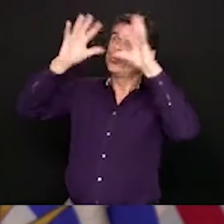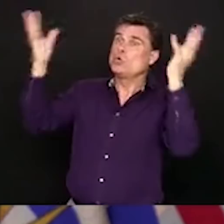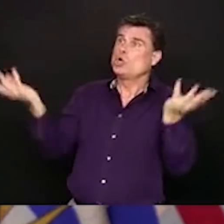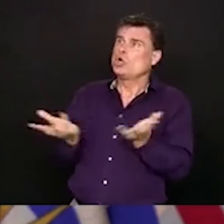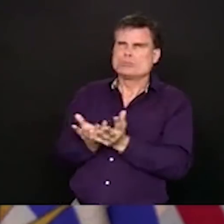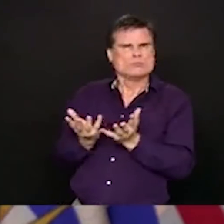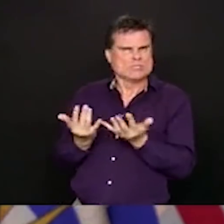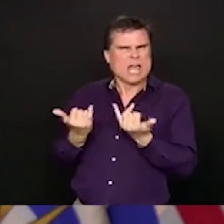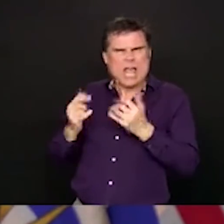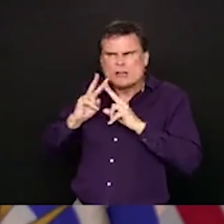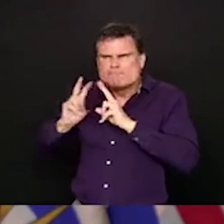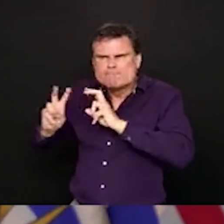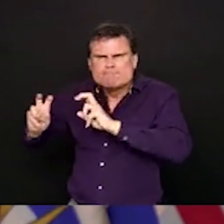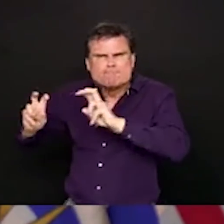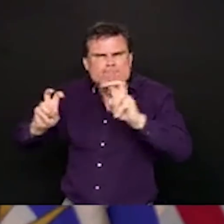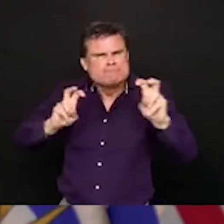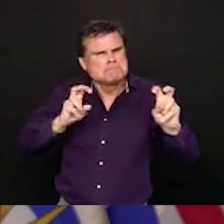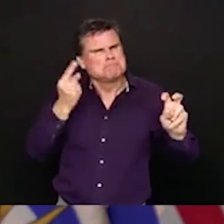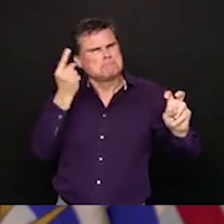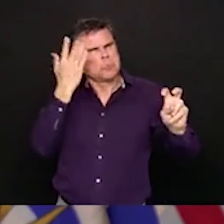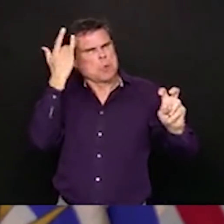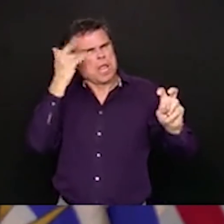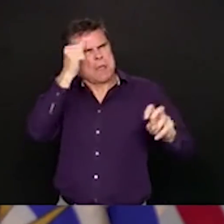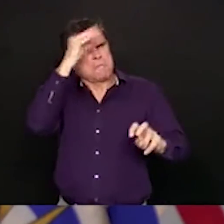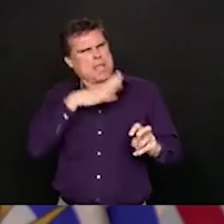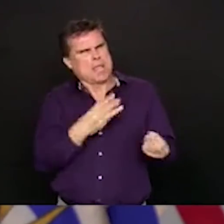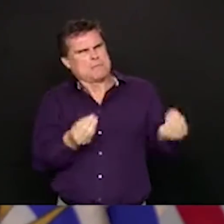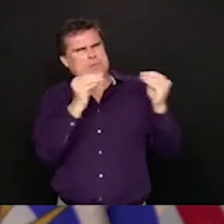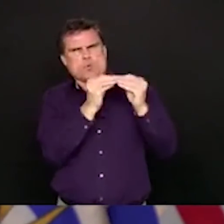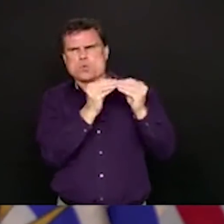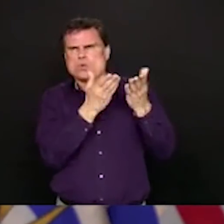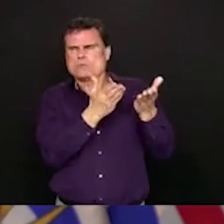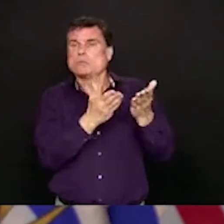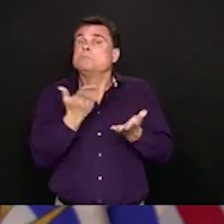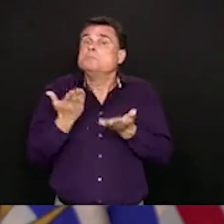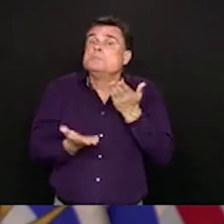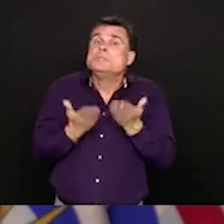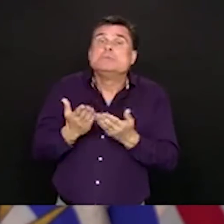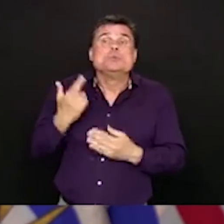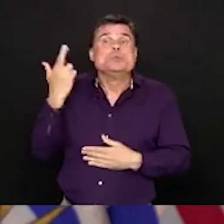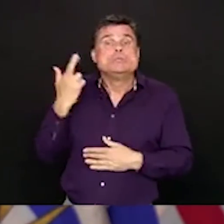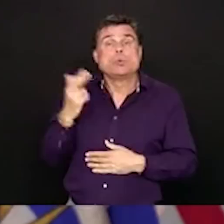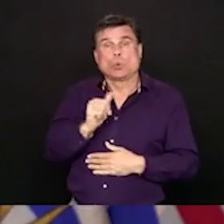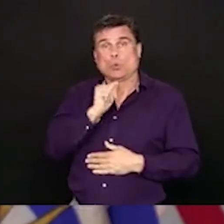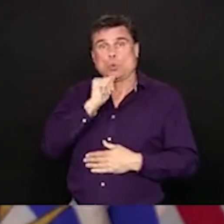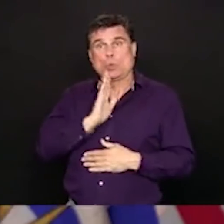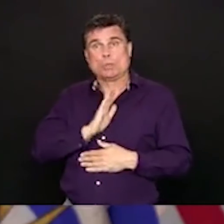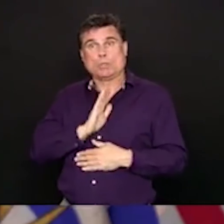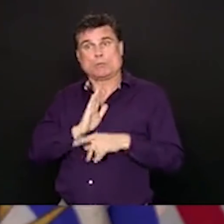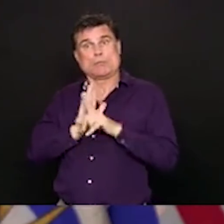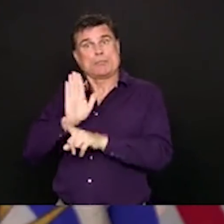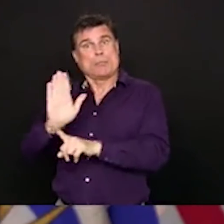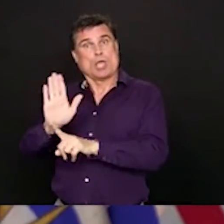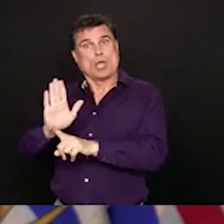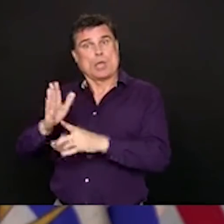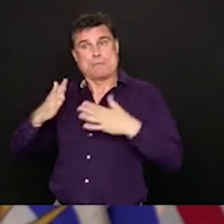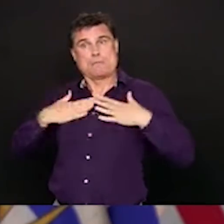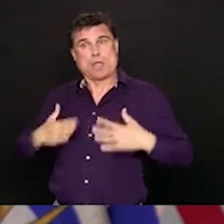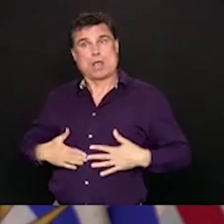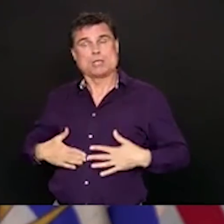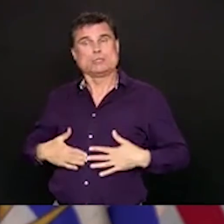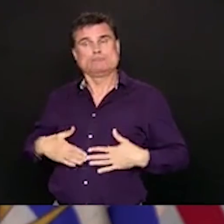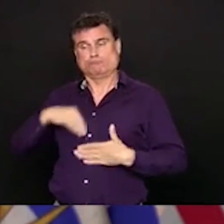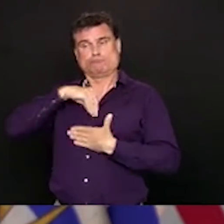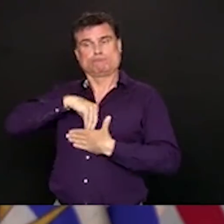adapt to be able to have children and have pregnancies without their immune system fighting them off.